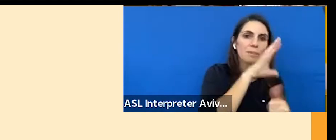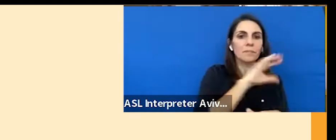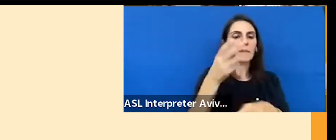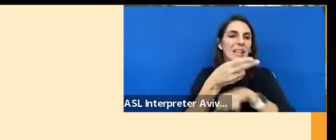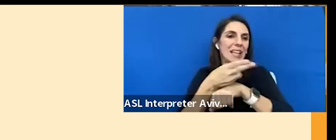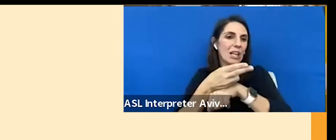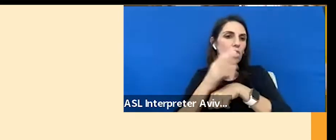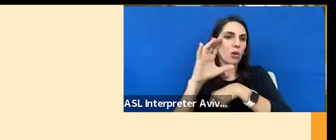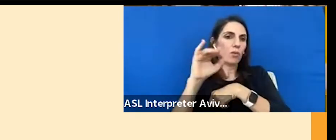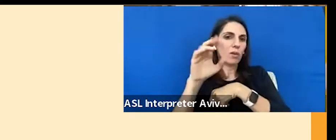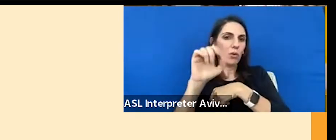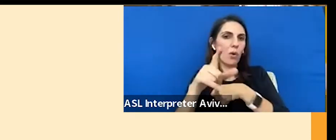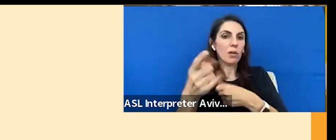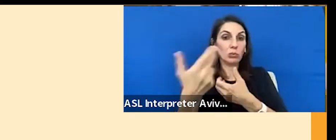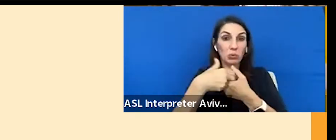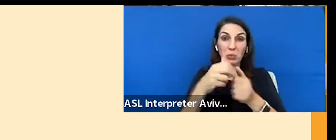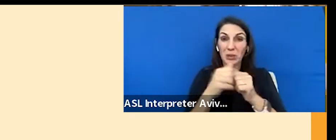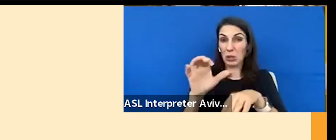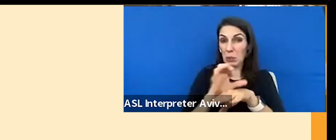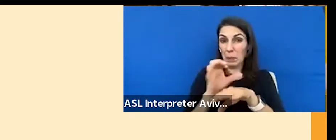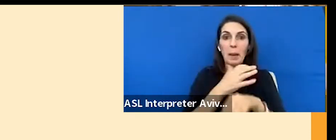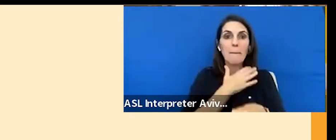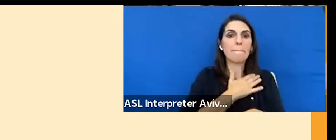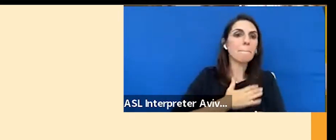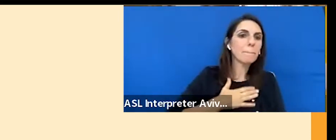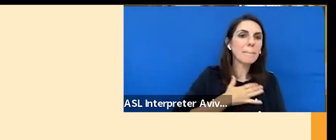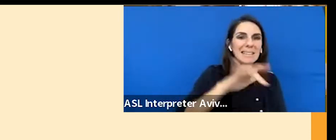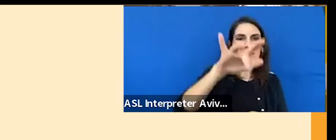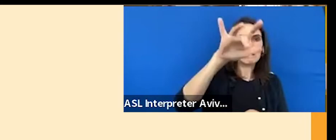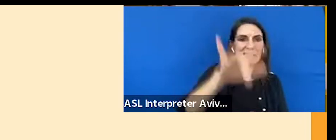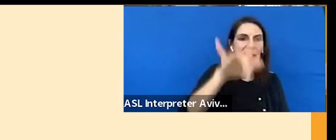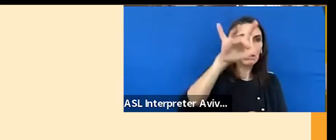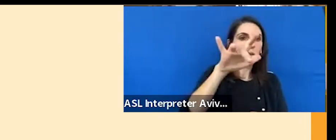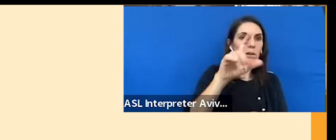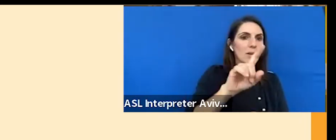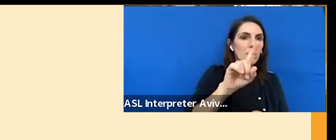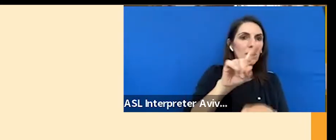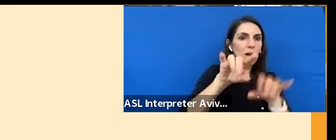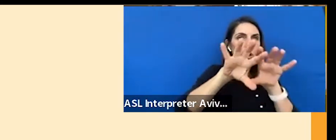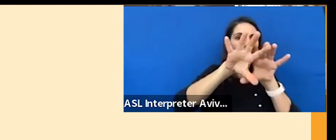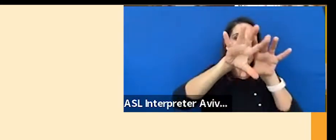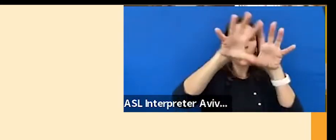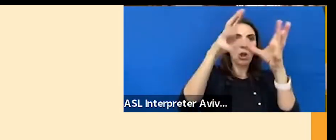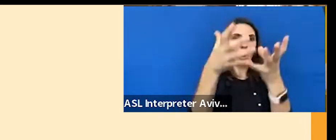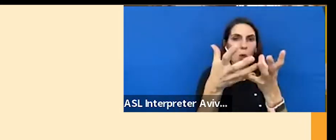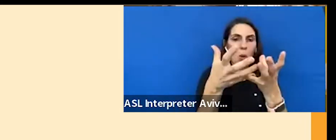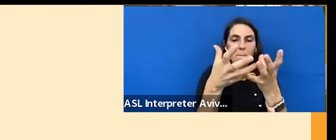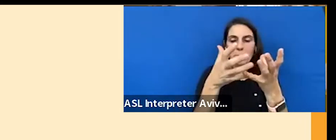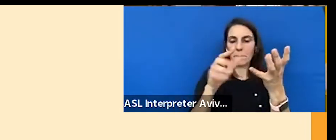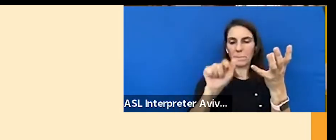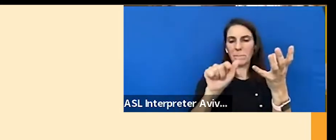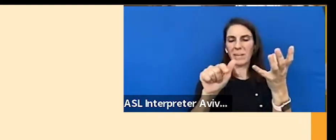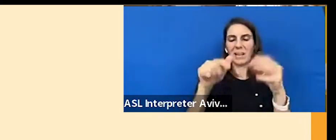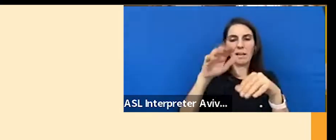us from using a computer, please click on the globe at the bottom of your screen that says